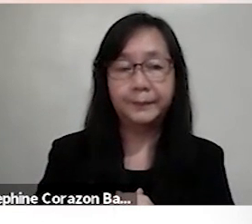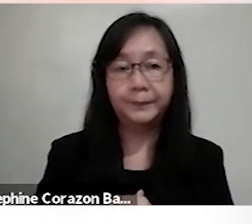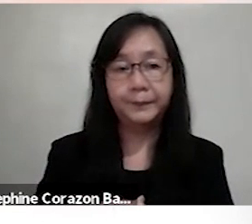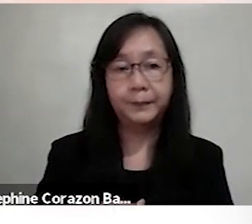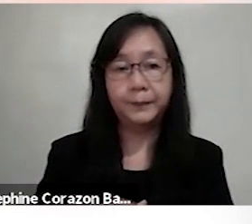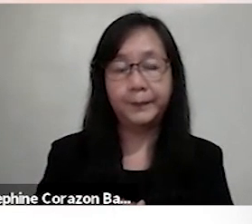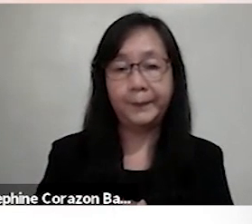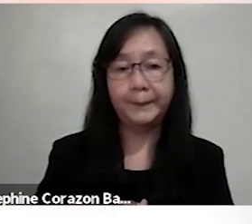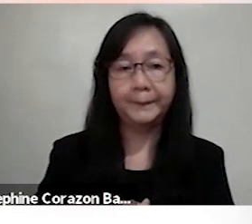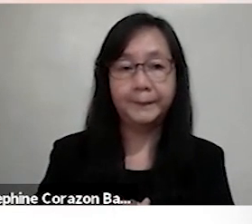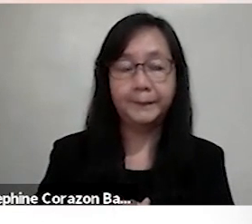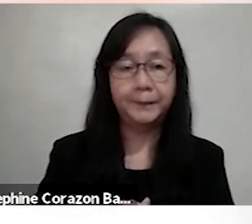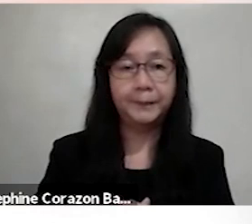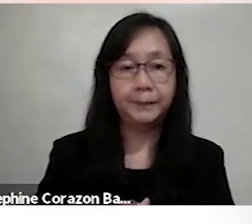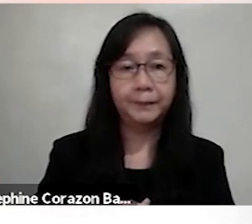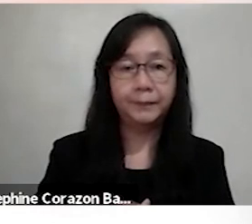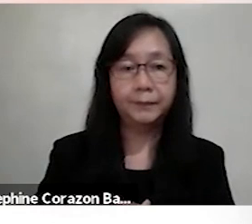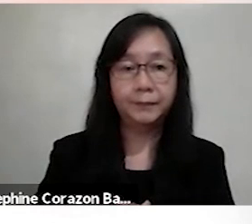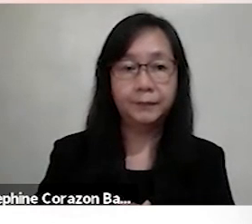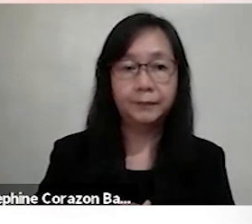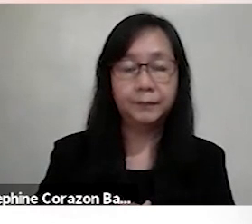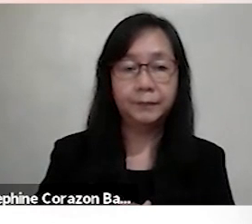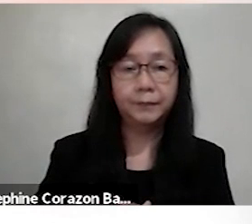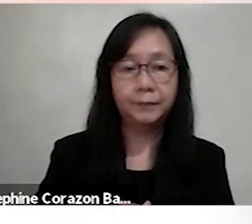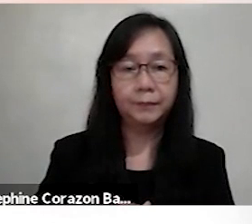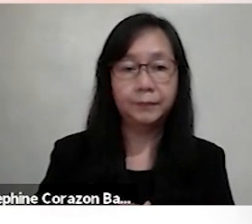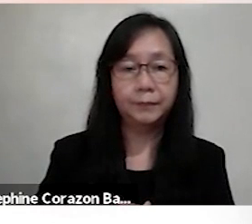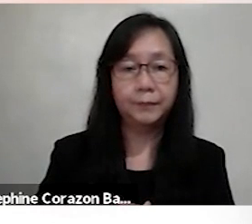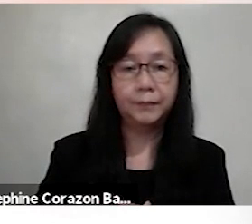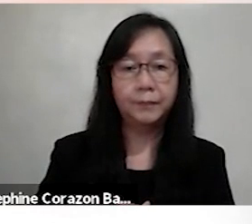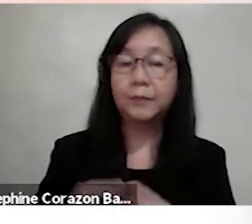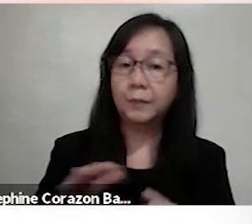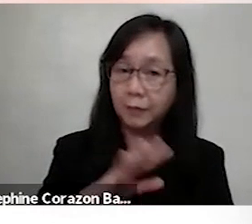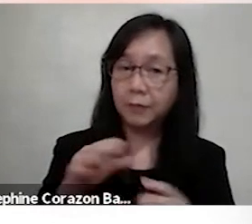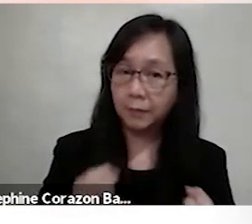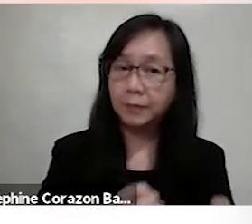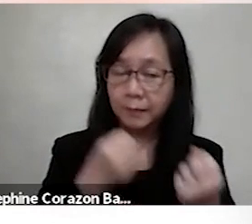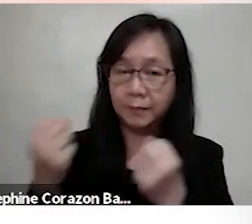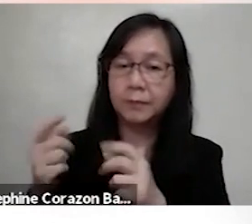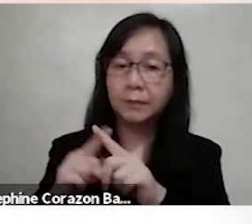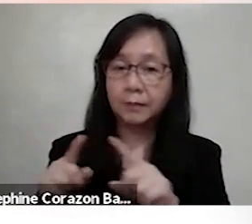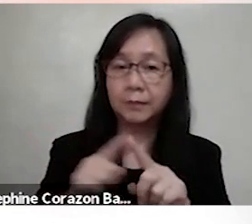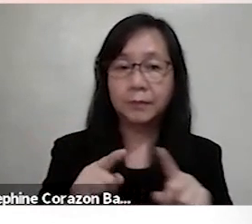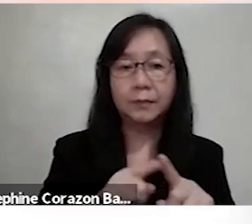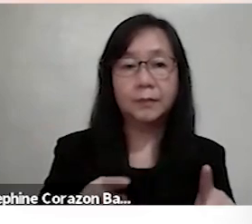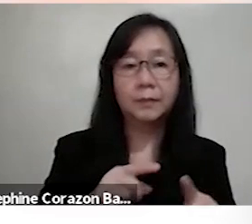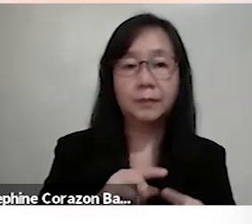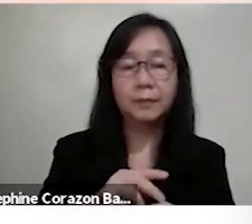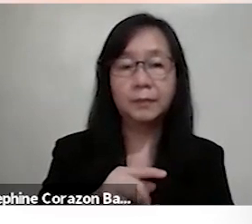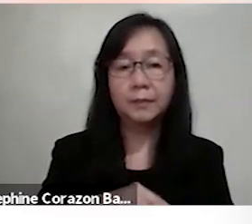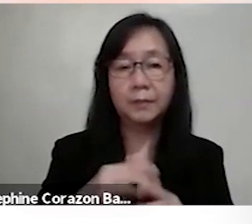We have the successful factor that we have 3 poles work